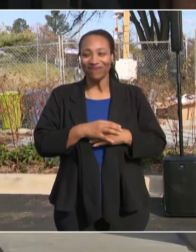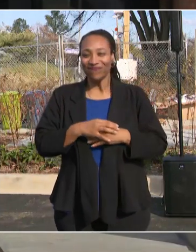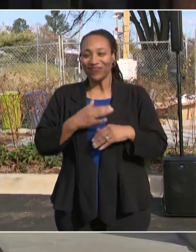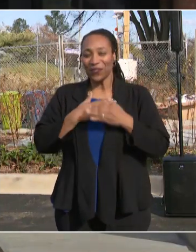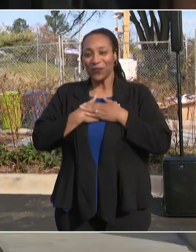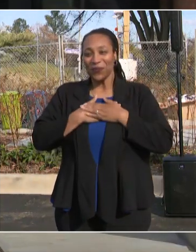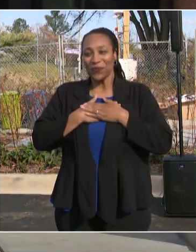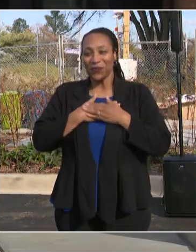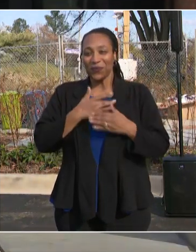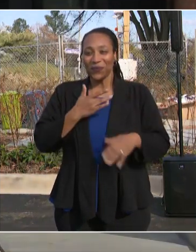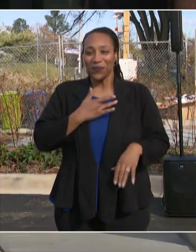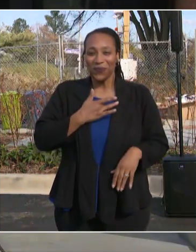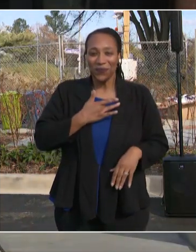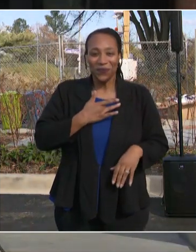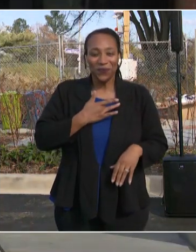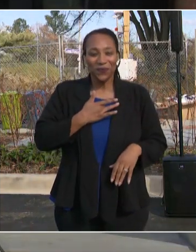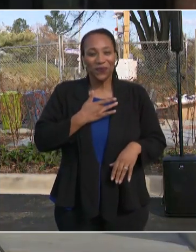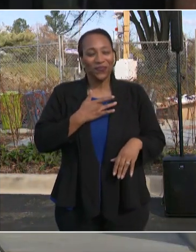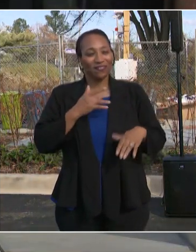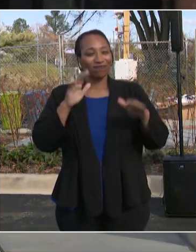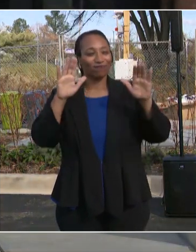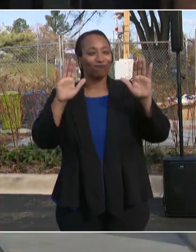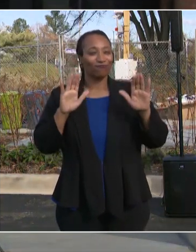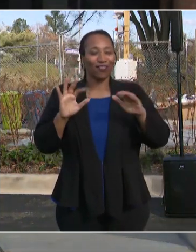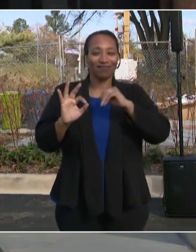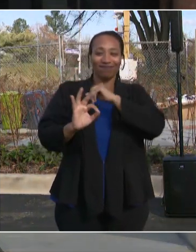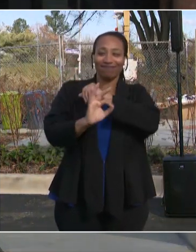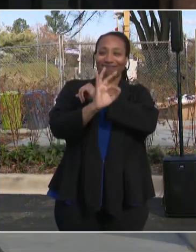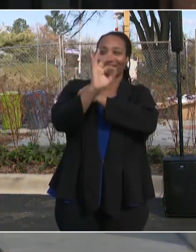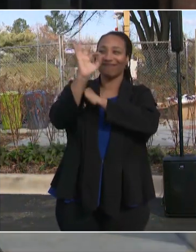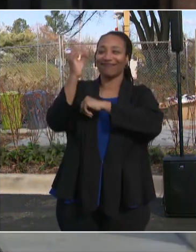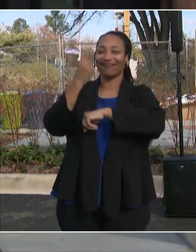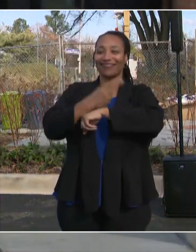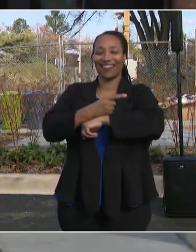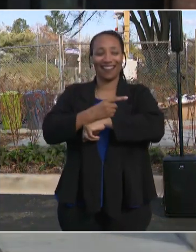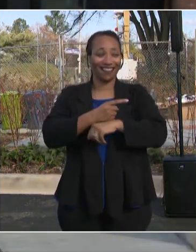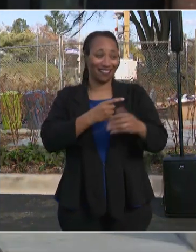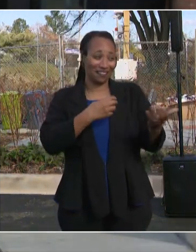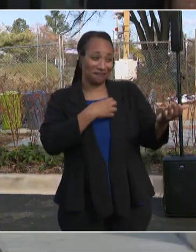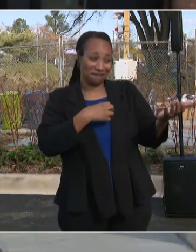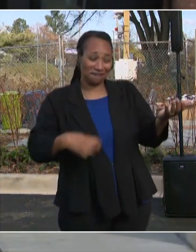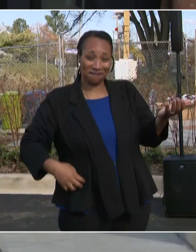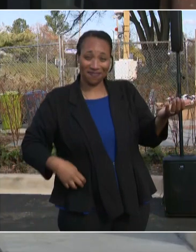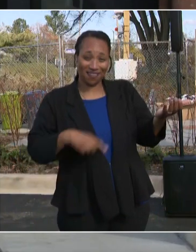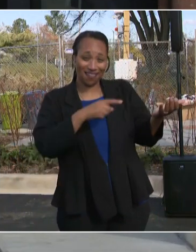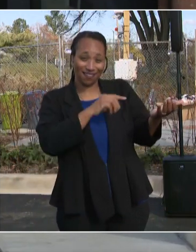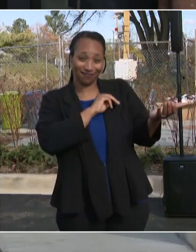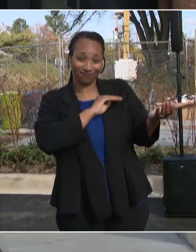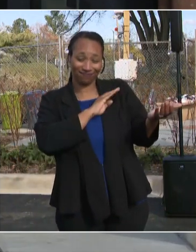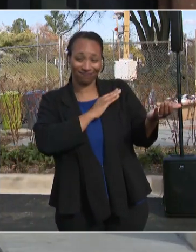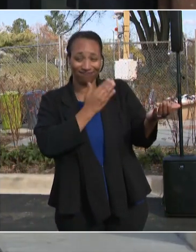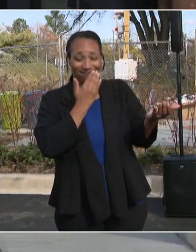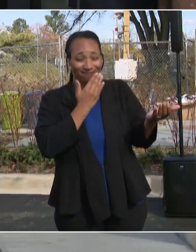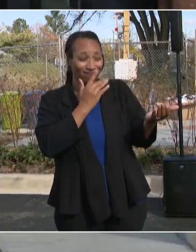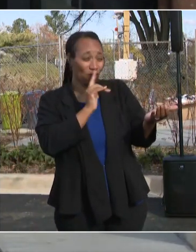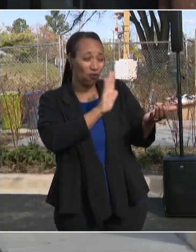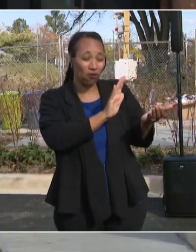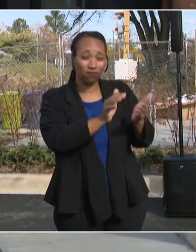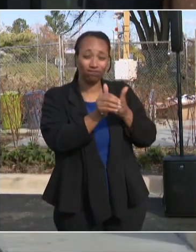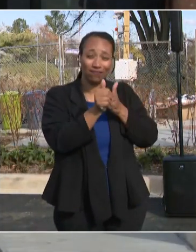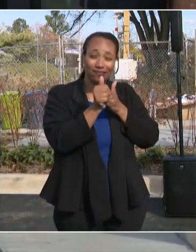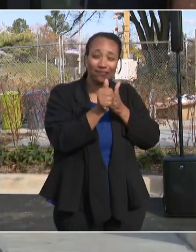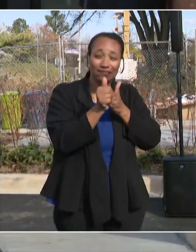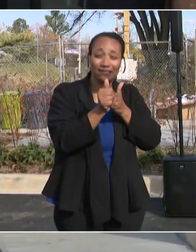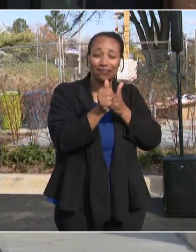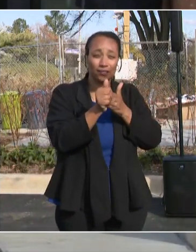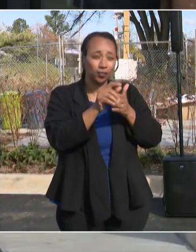What a great day, right? First of all, to Mayor Bowser, thank you for the introduction and your leadership on affordable housing.